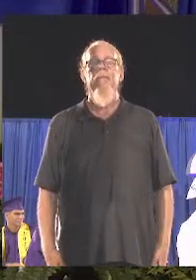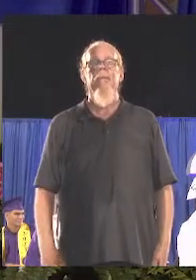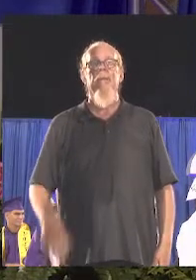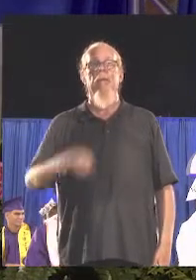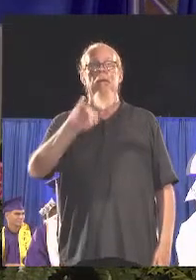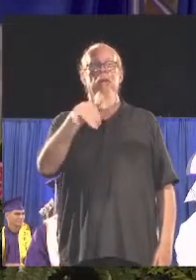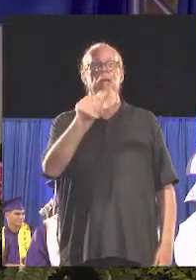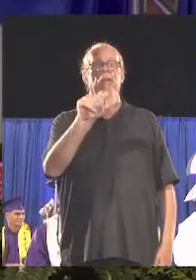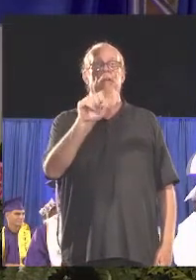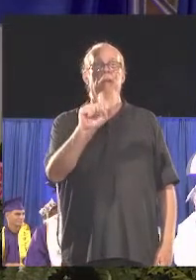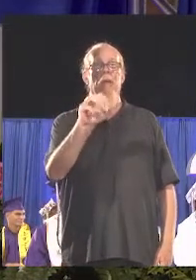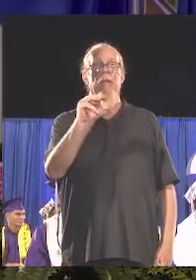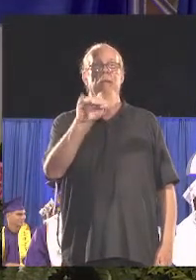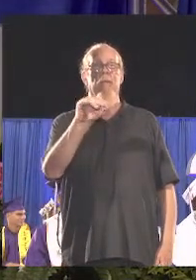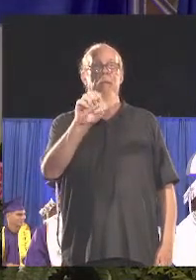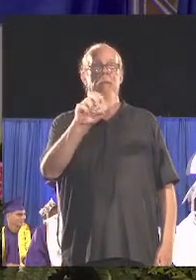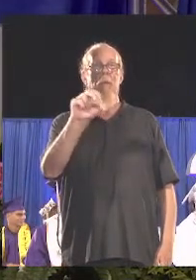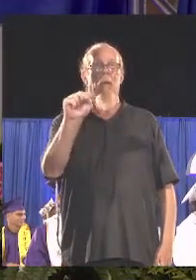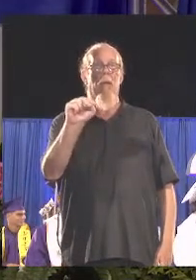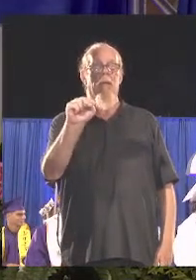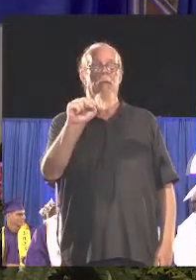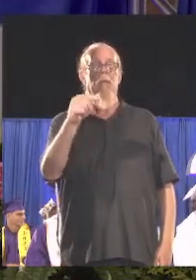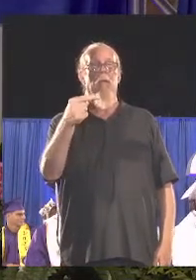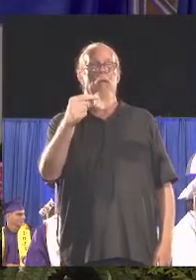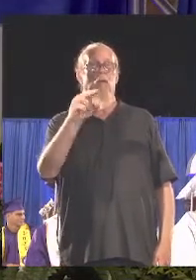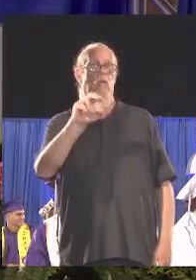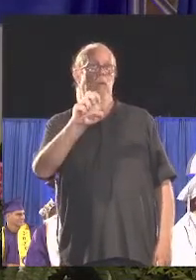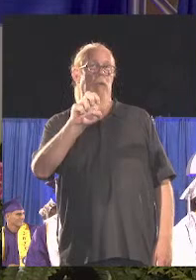Jaslyn M. Green, St. Philip's College.